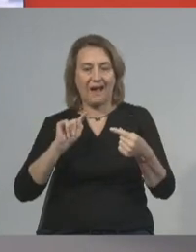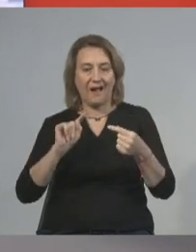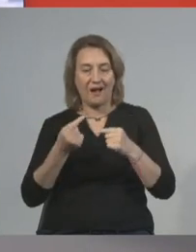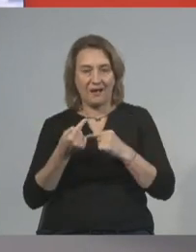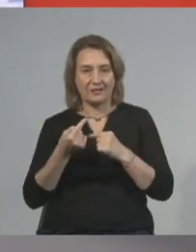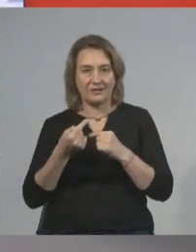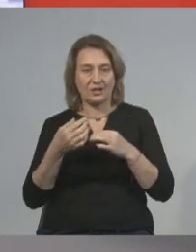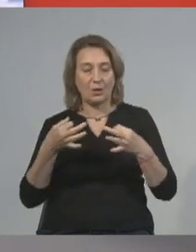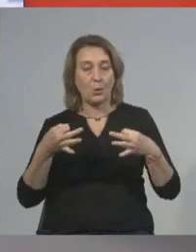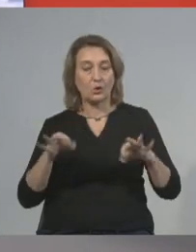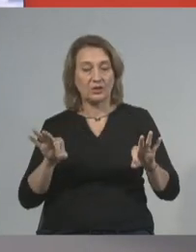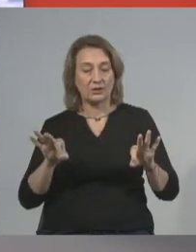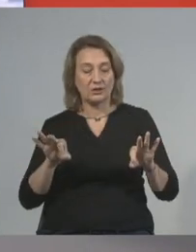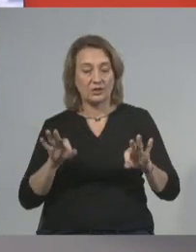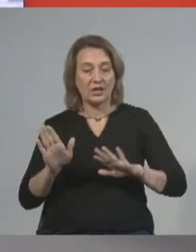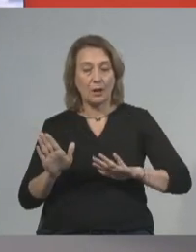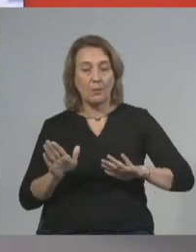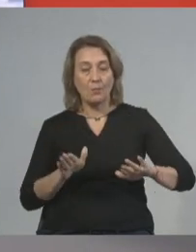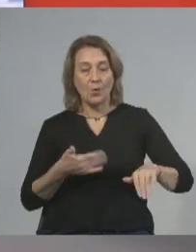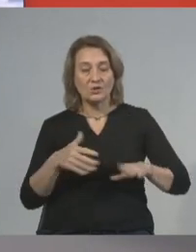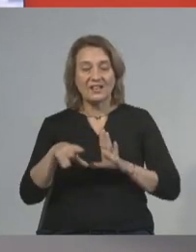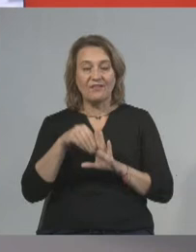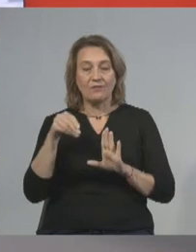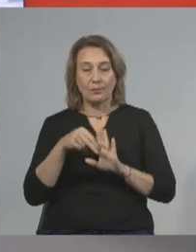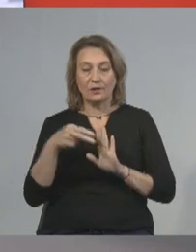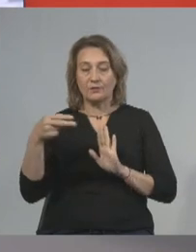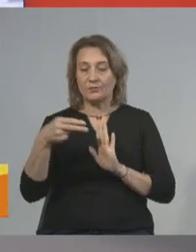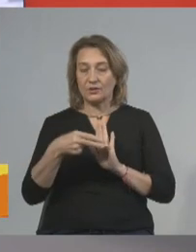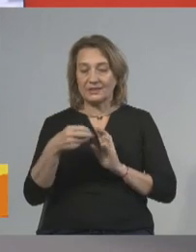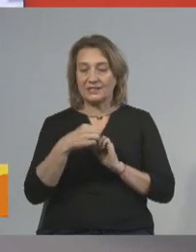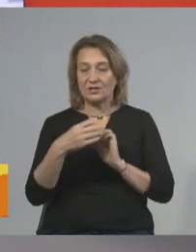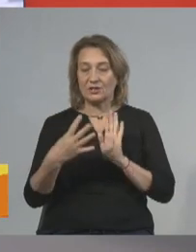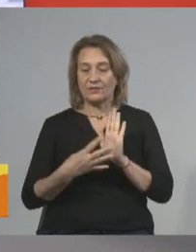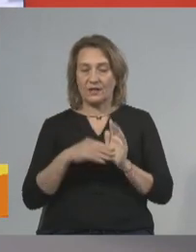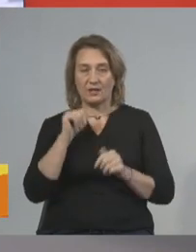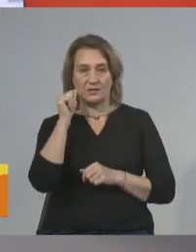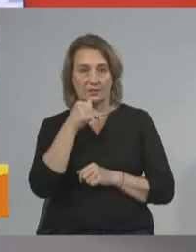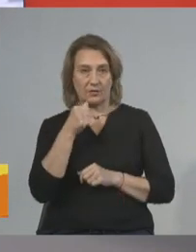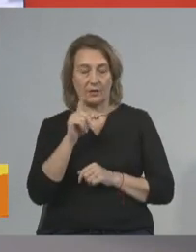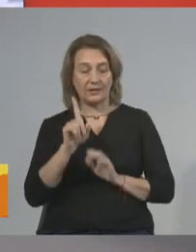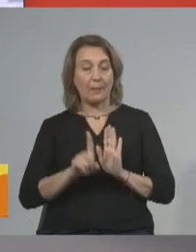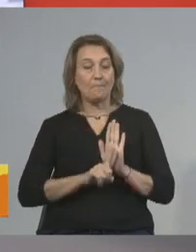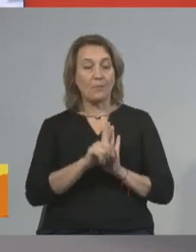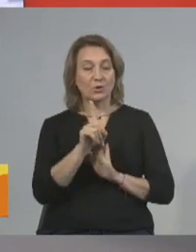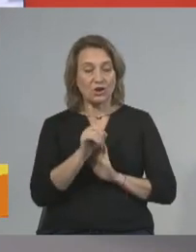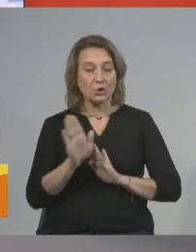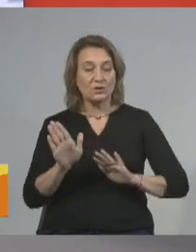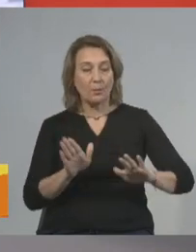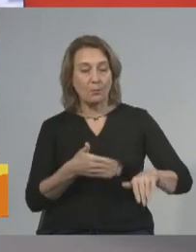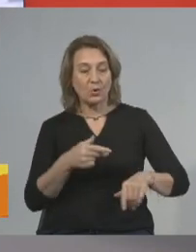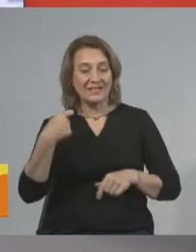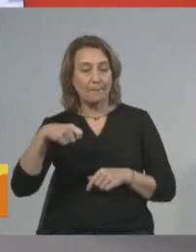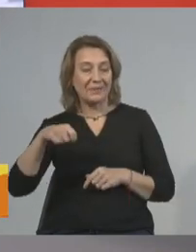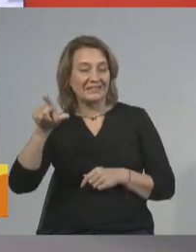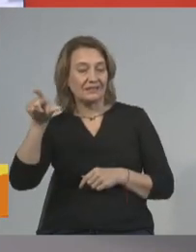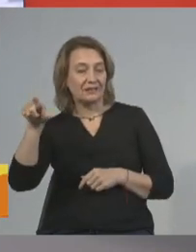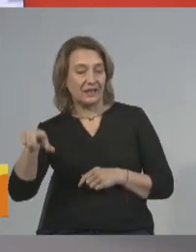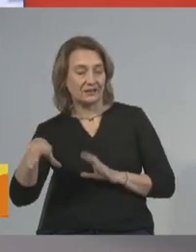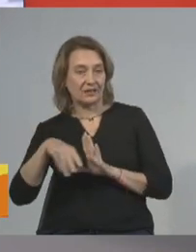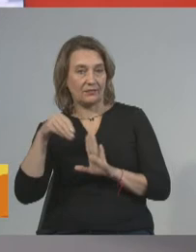saw a spark in anti-democratic narratives after the elections in 2019 it started after the